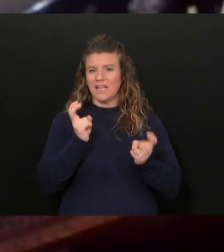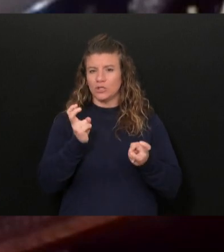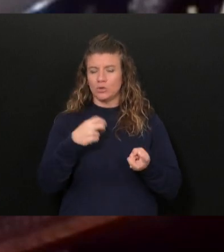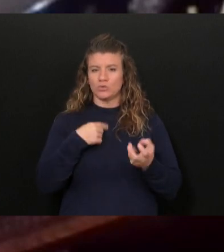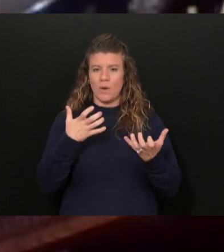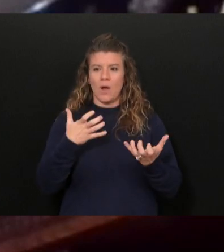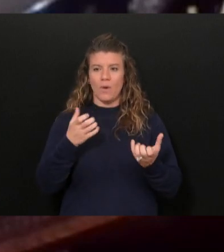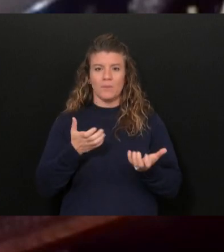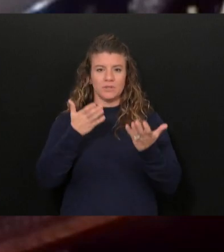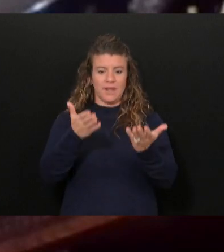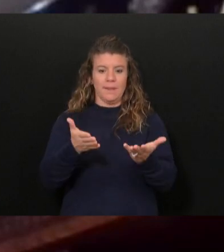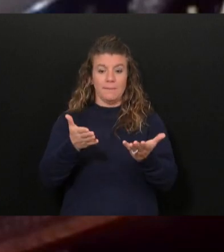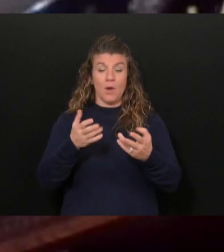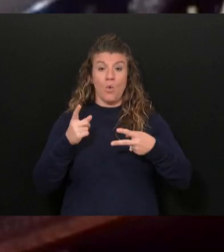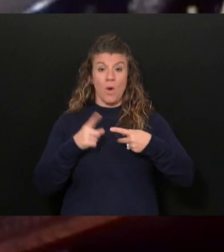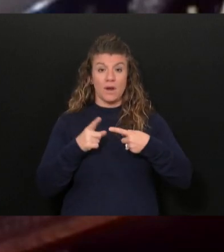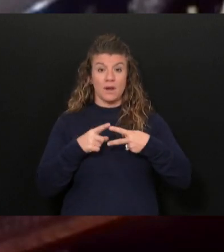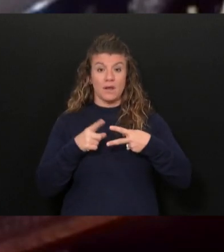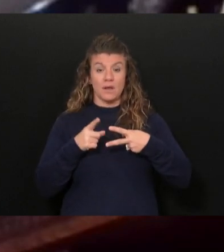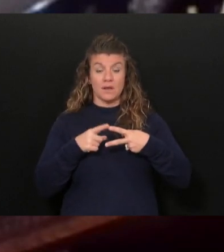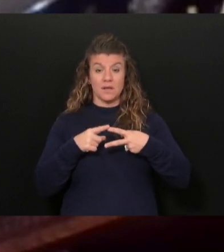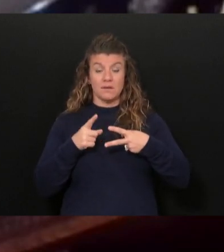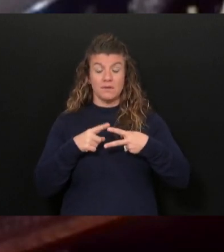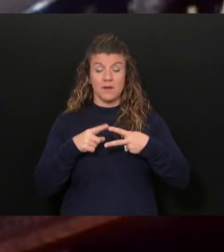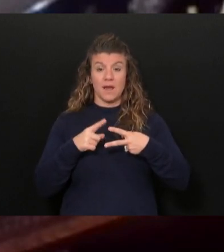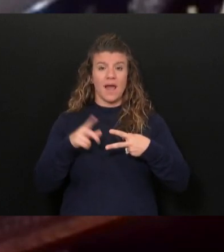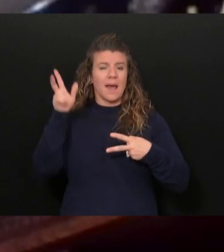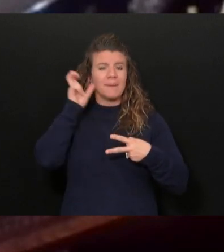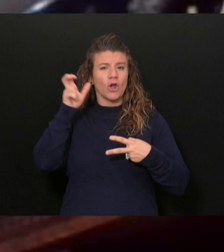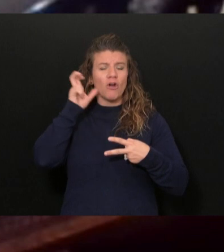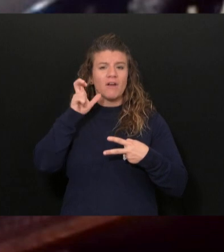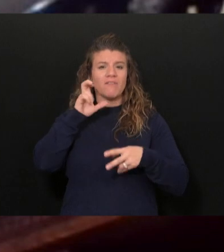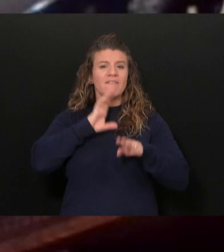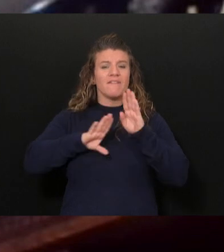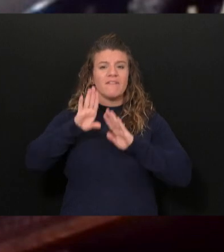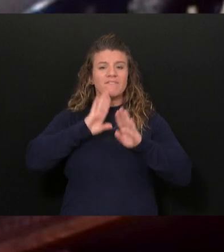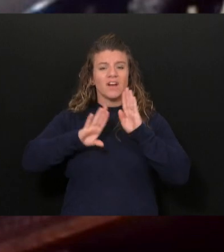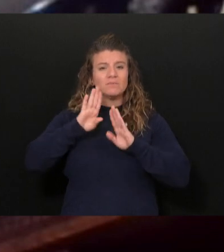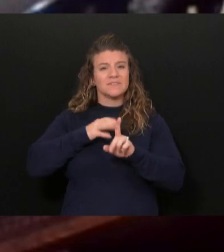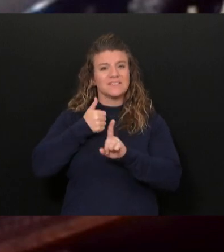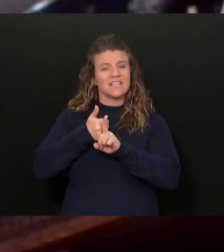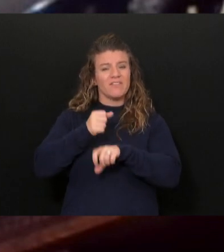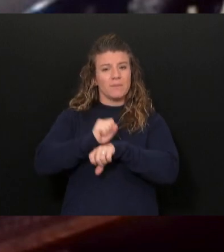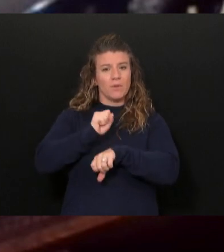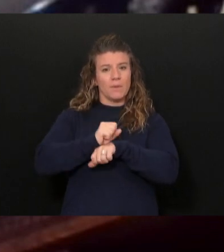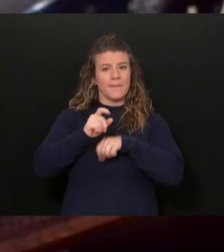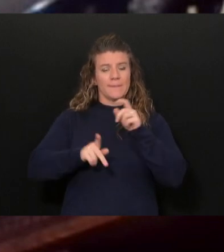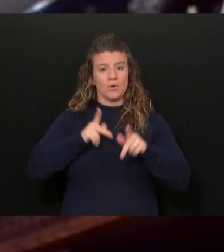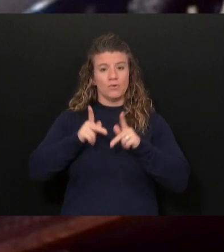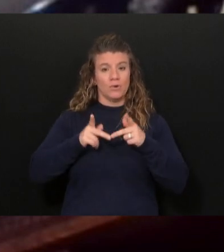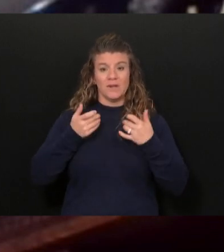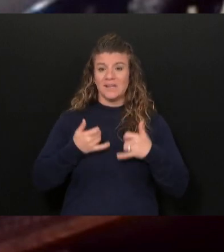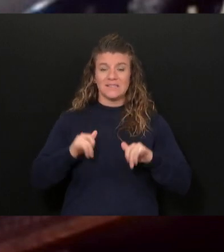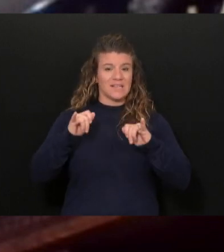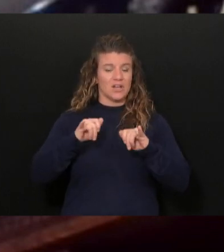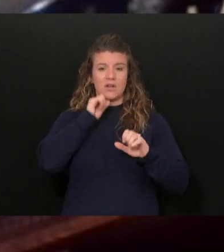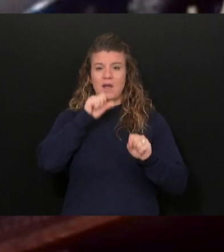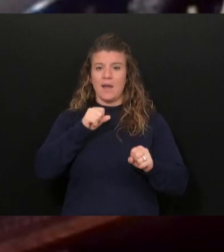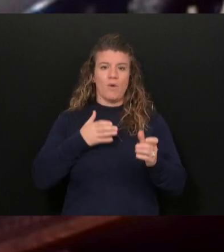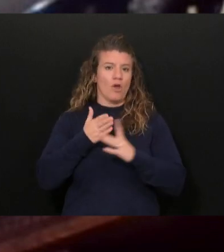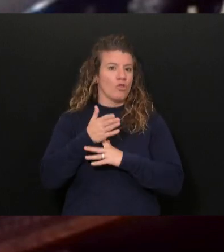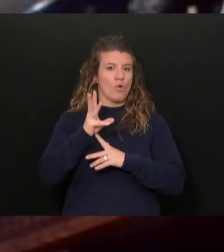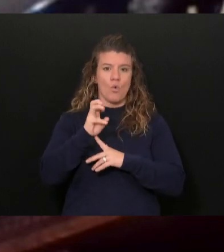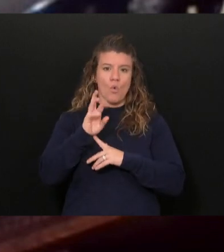there. One is I'm hearing from frustrated self-employed people who aren't able to get through the